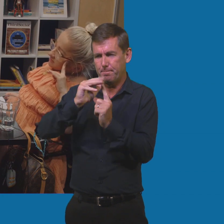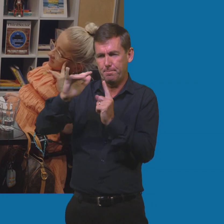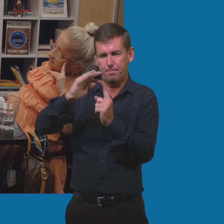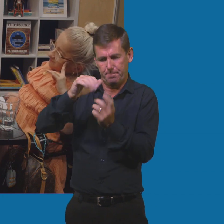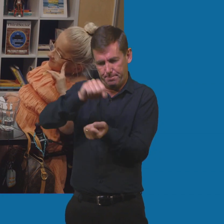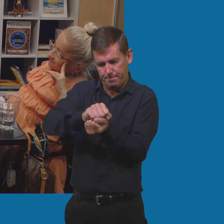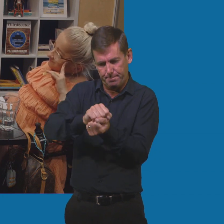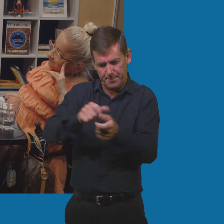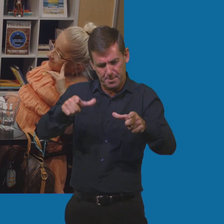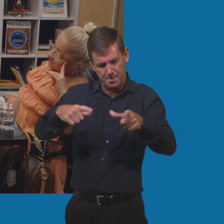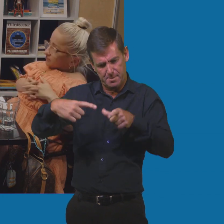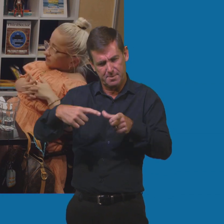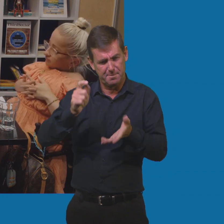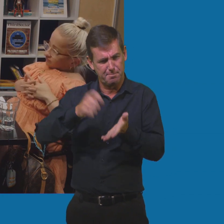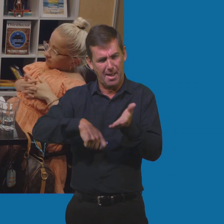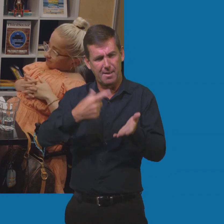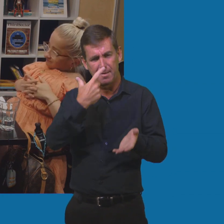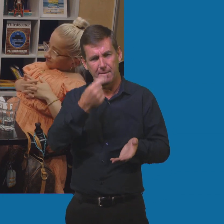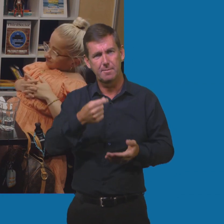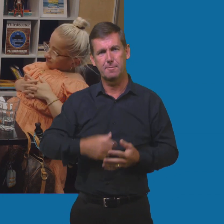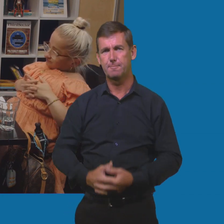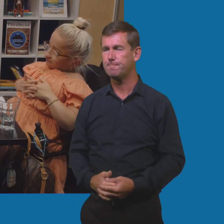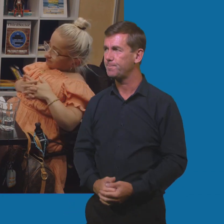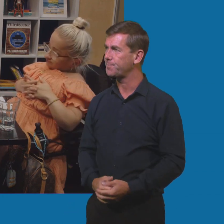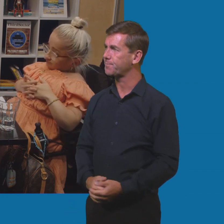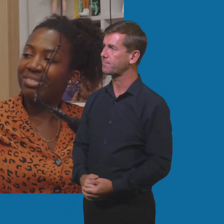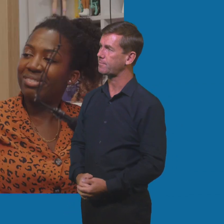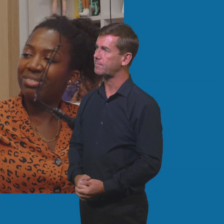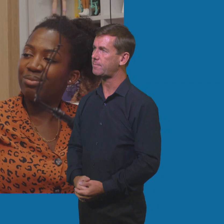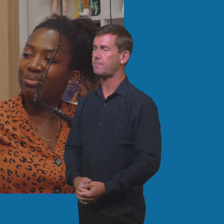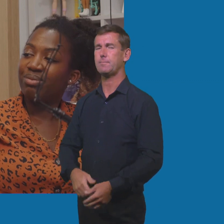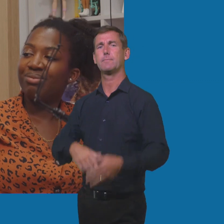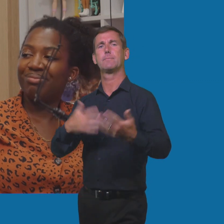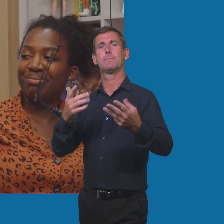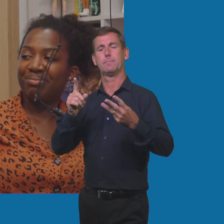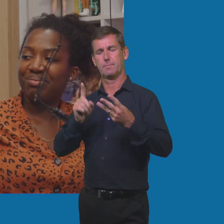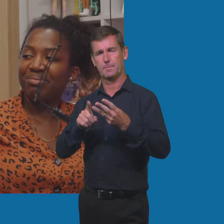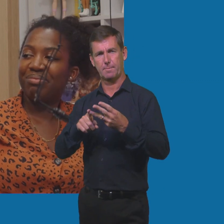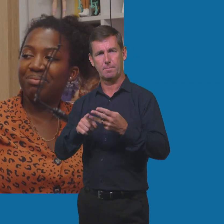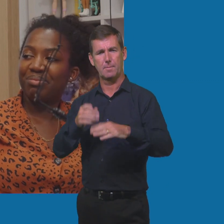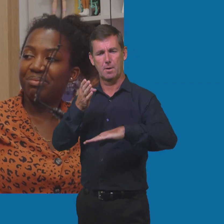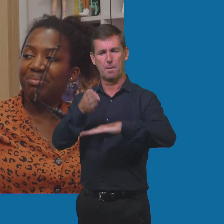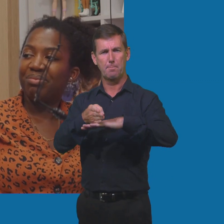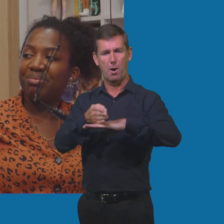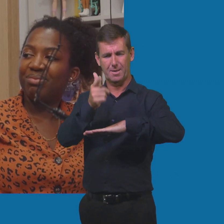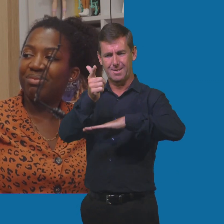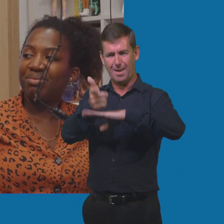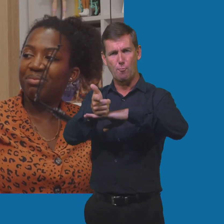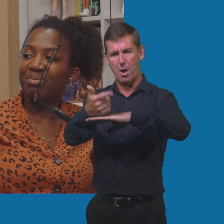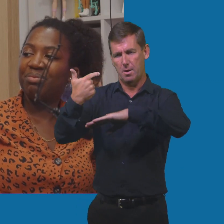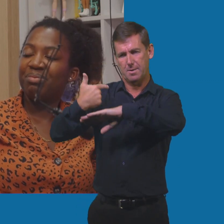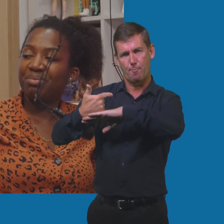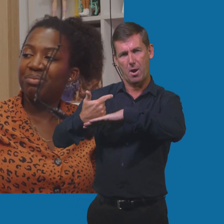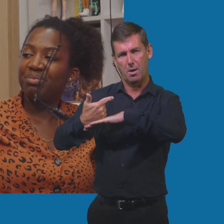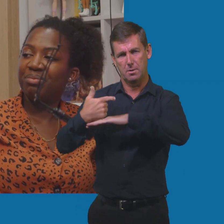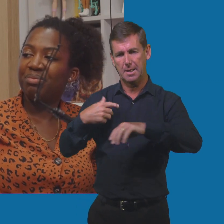quite a nice, straightforward, easy way to remedy that. Next one, parking cameras. Parking cameras are a blessing. Obviously, parking